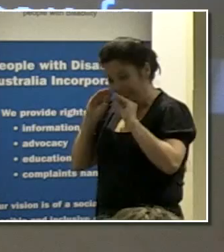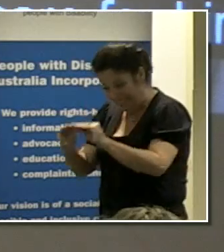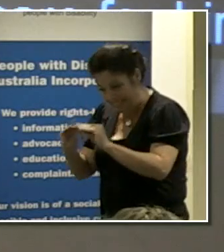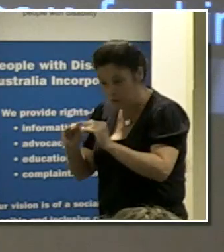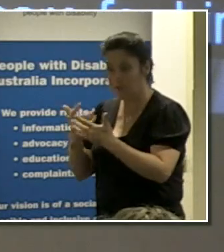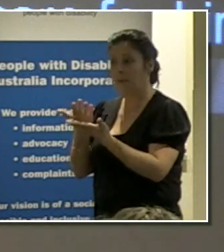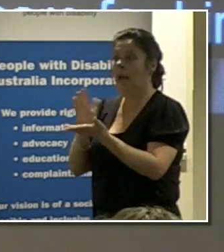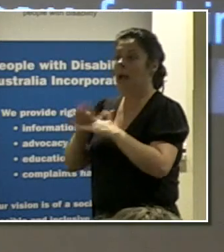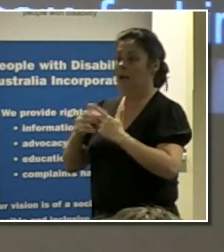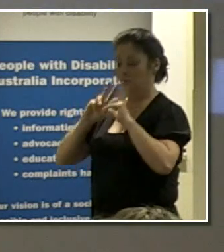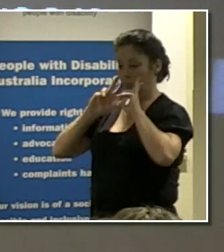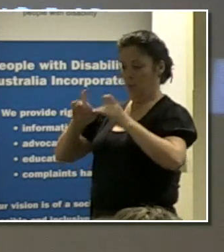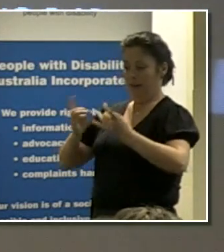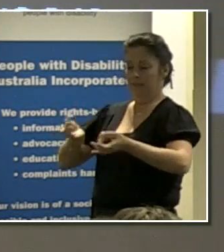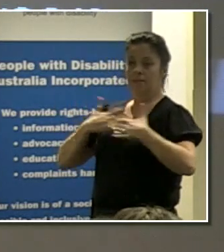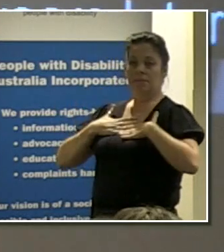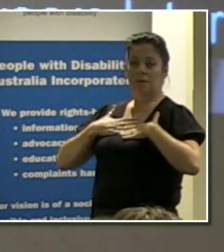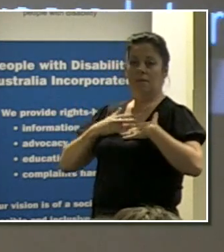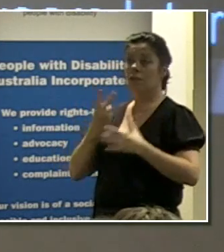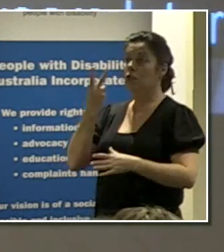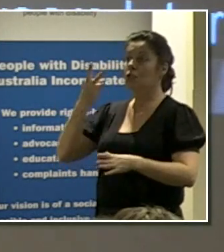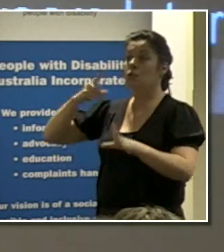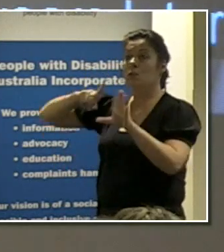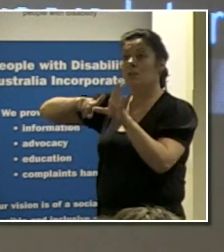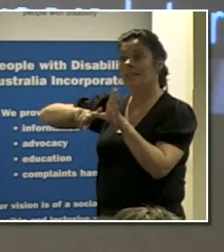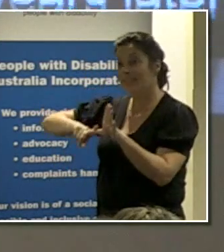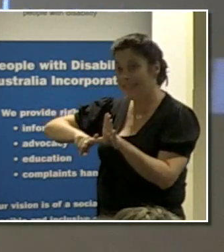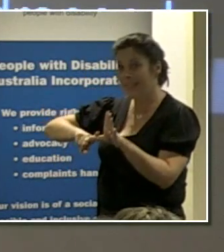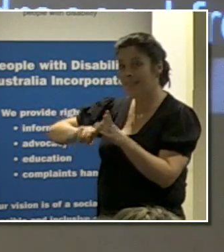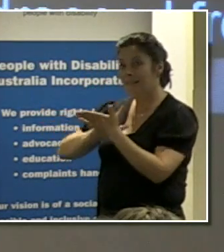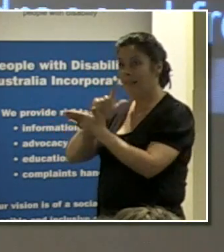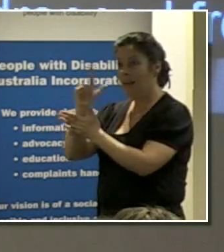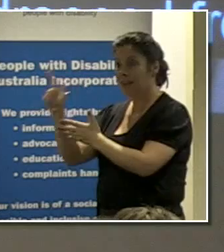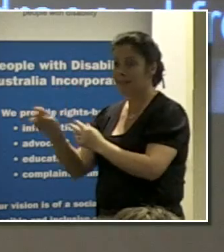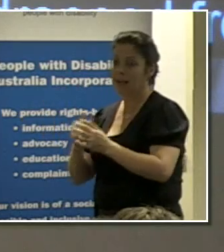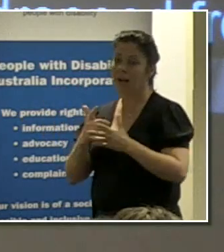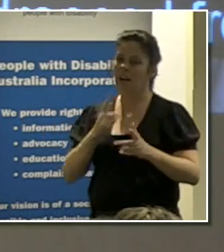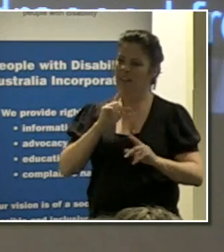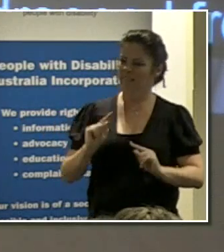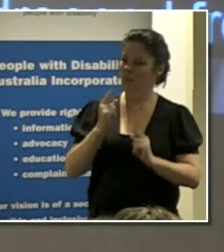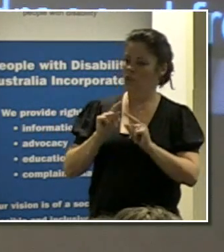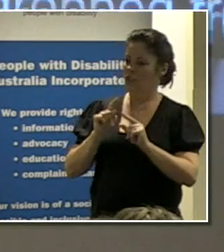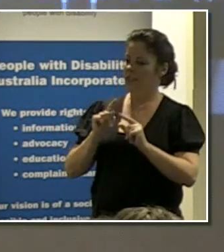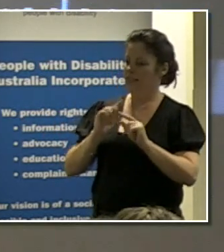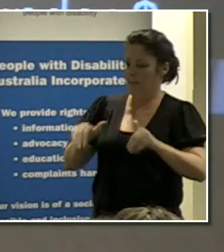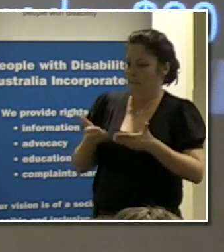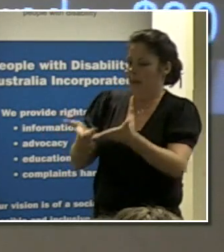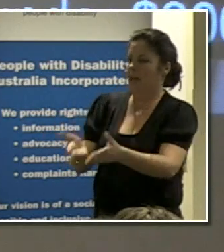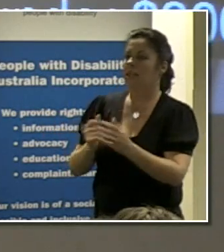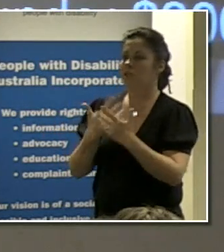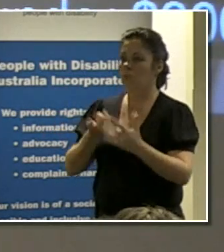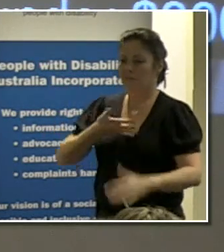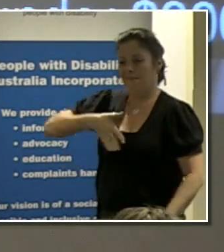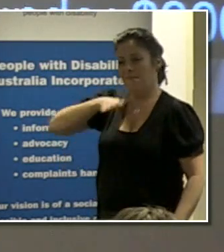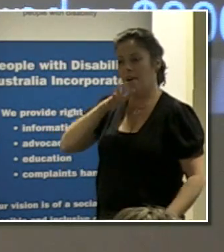2 years later, his package has dropped from over $500,000 to under $300,000. He's still living